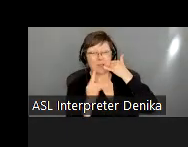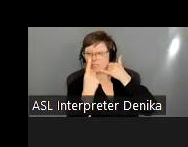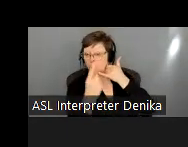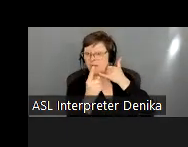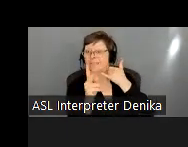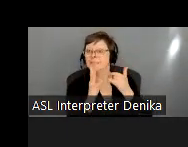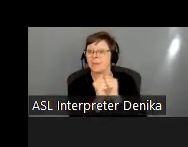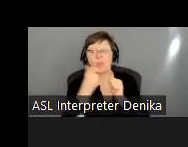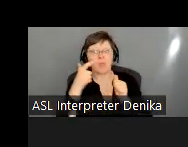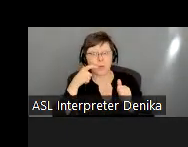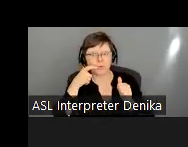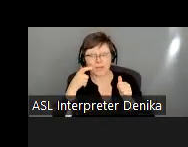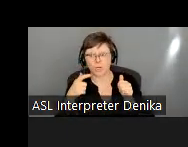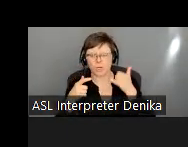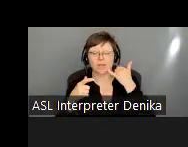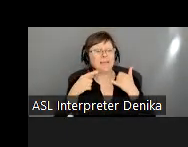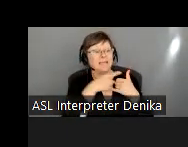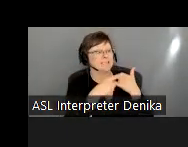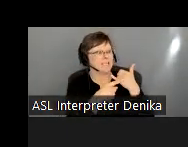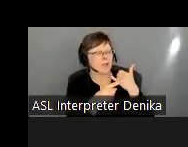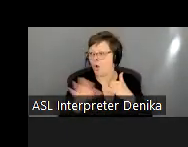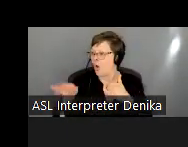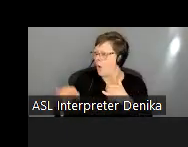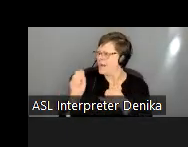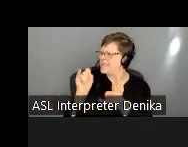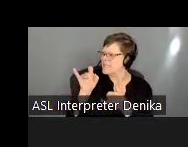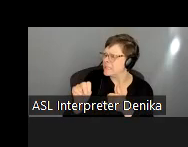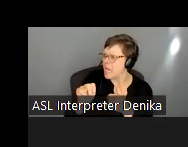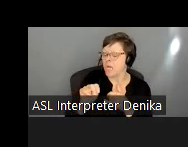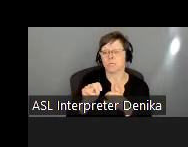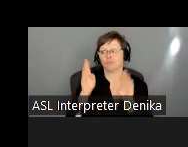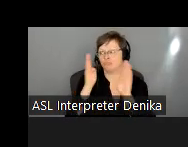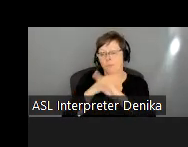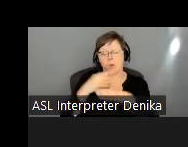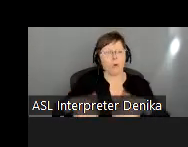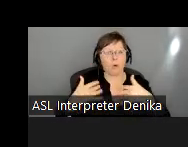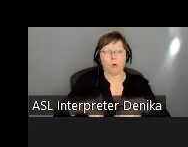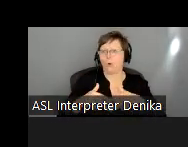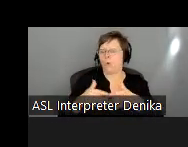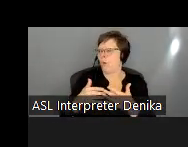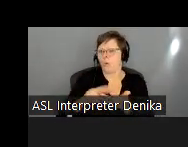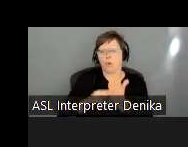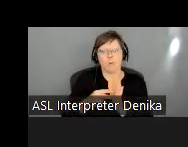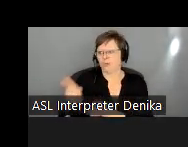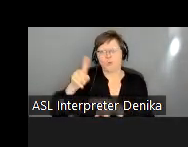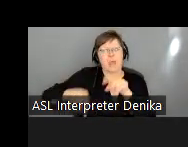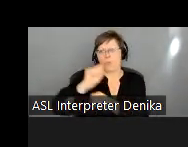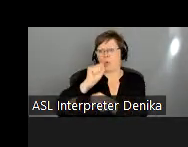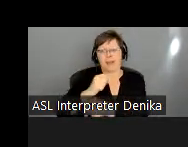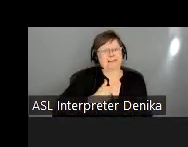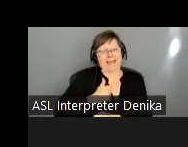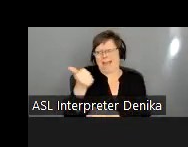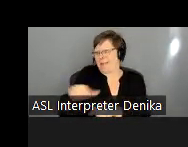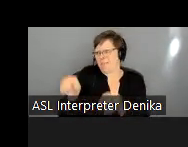operator, and the person on the line was telling her that her SIN number was compromised, that she quite possibly is not going to be able to work in Canada